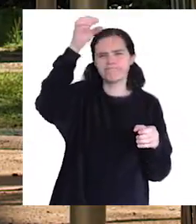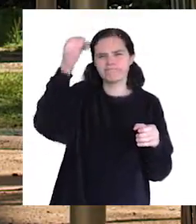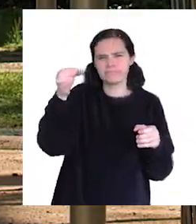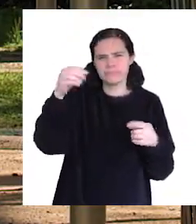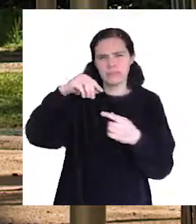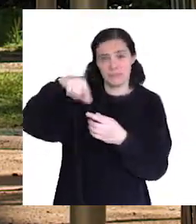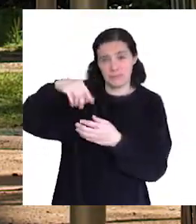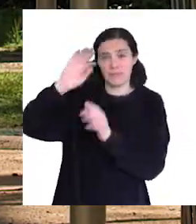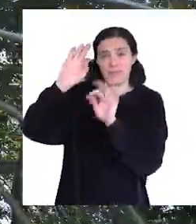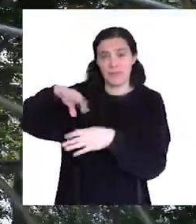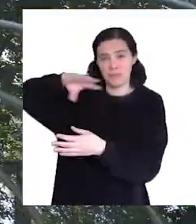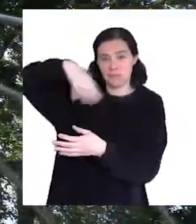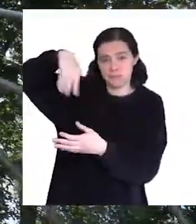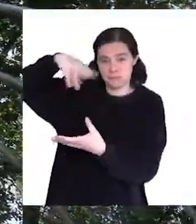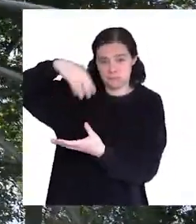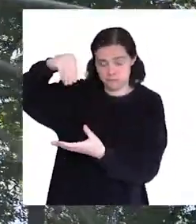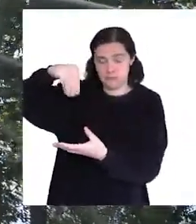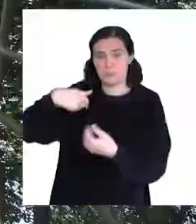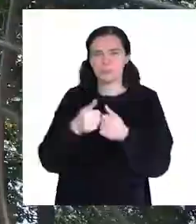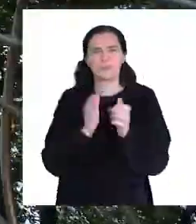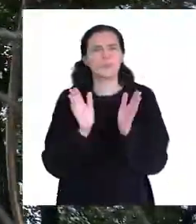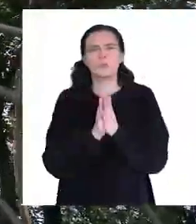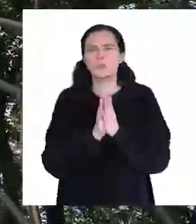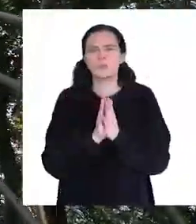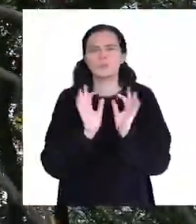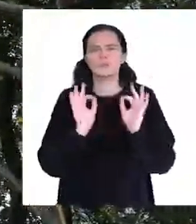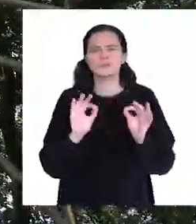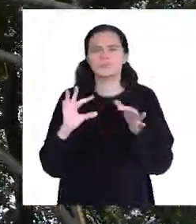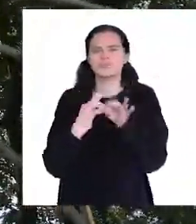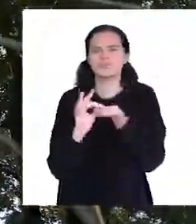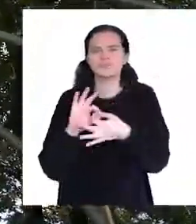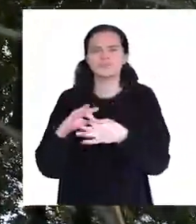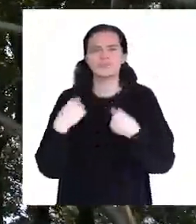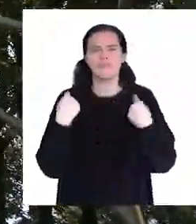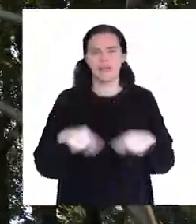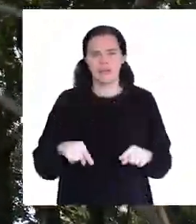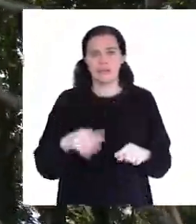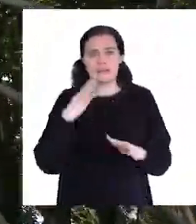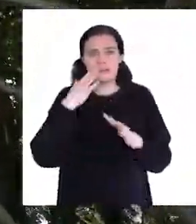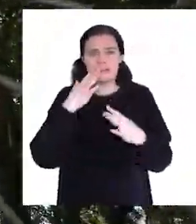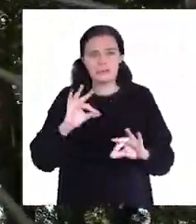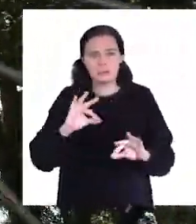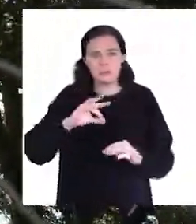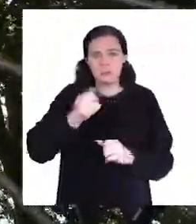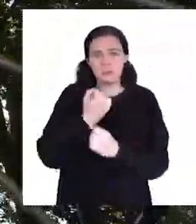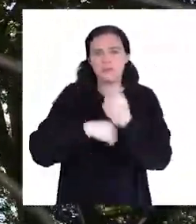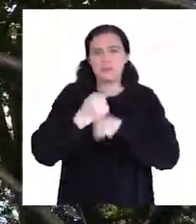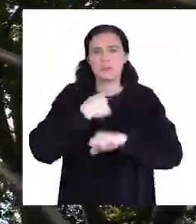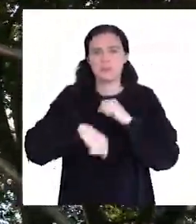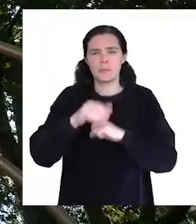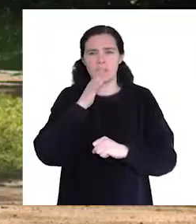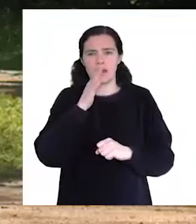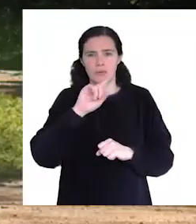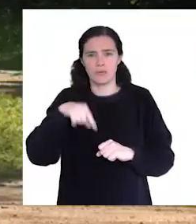branch that ends up here. So everything is absolutely connected. And this simple movement